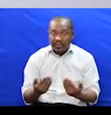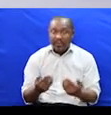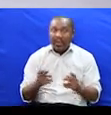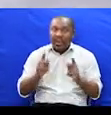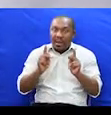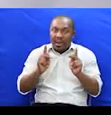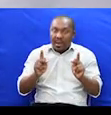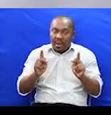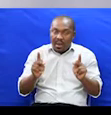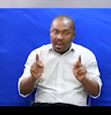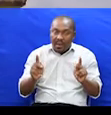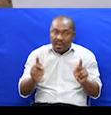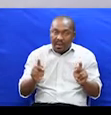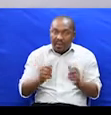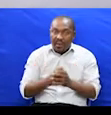if